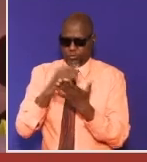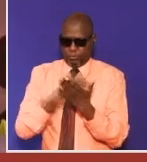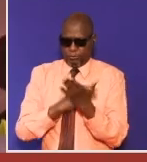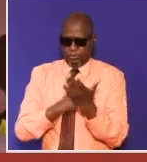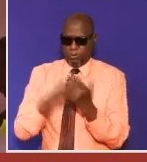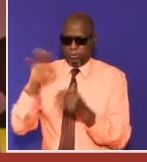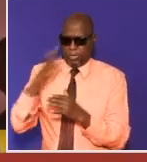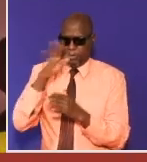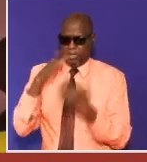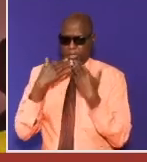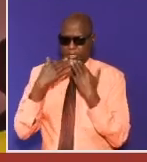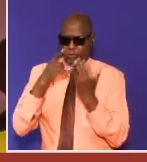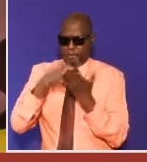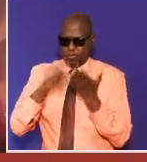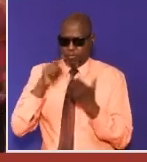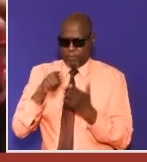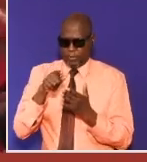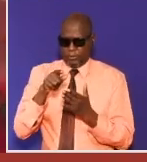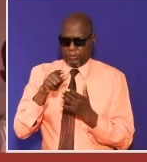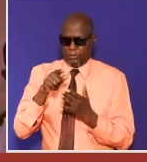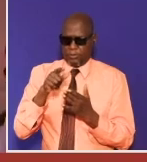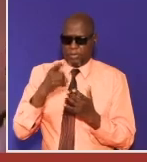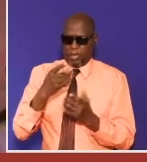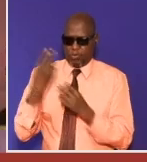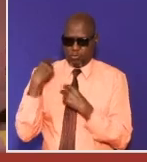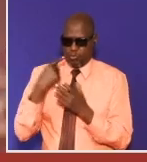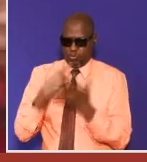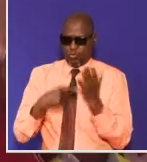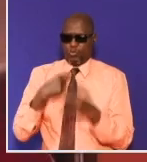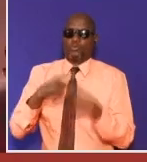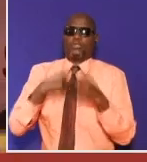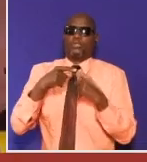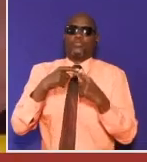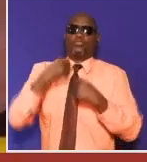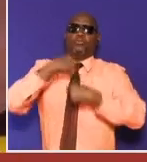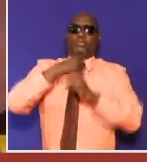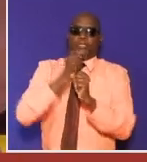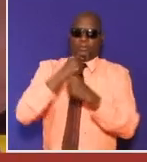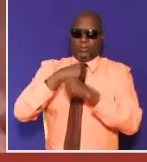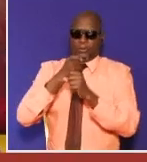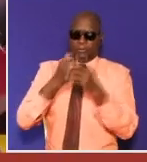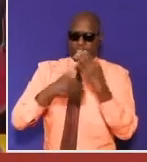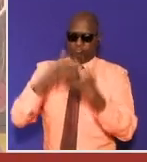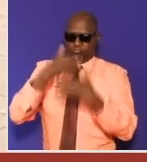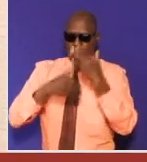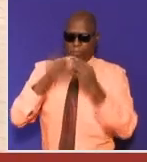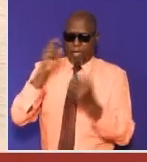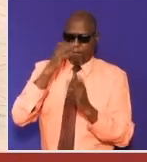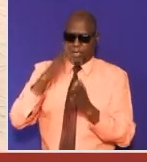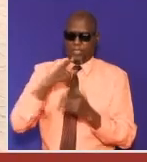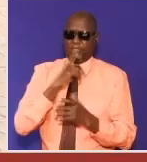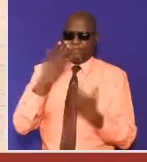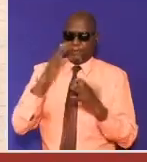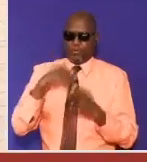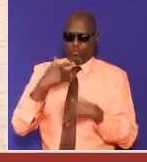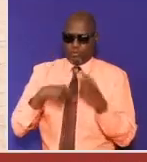pale bunge. Sisi sasa yetu ni kuendelea kujenga, na vile governor amesema tutaendelea